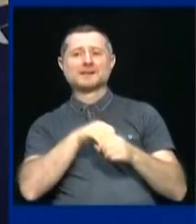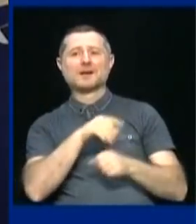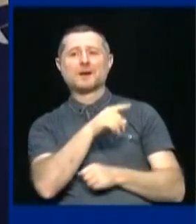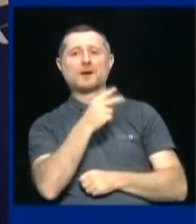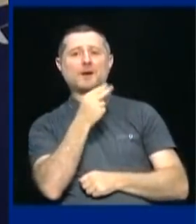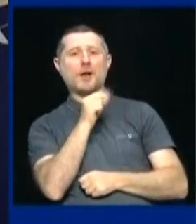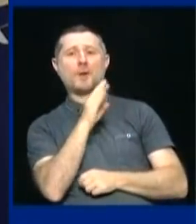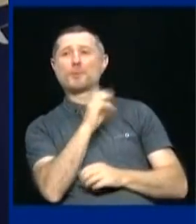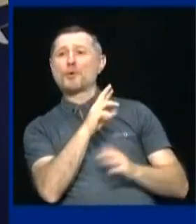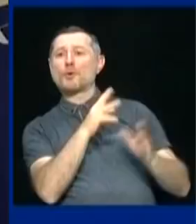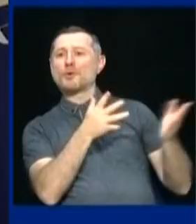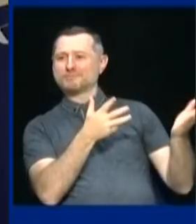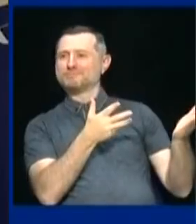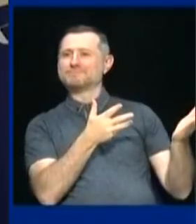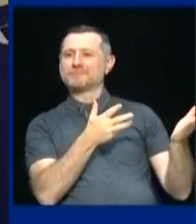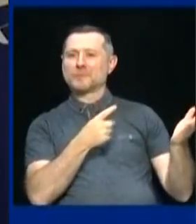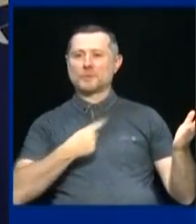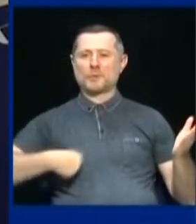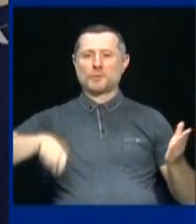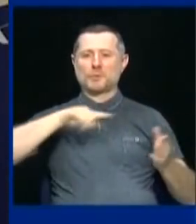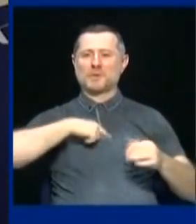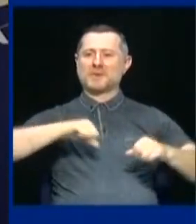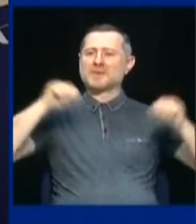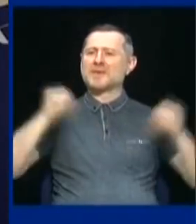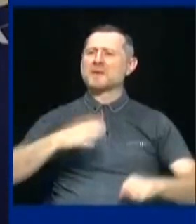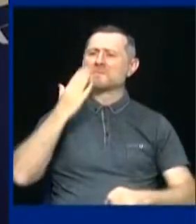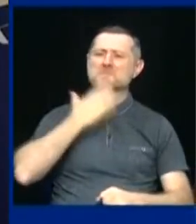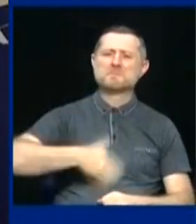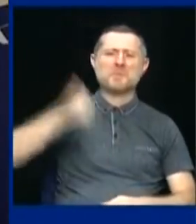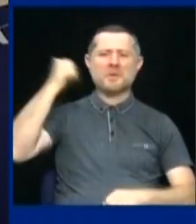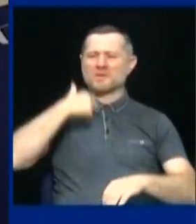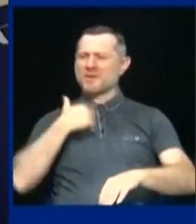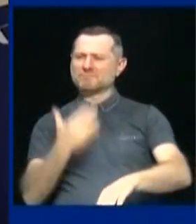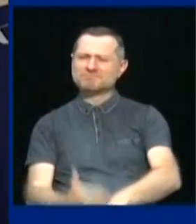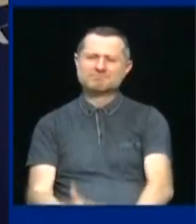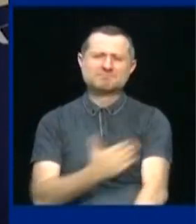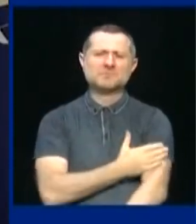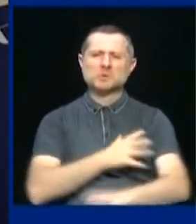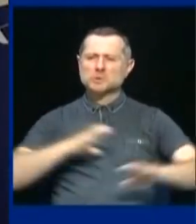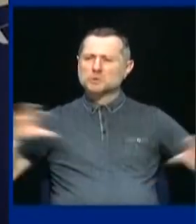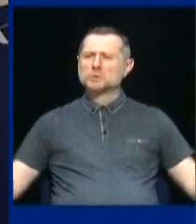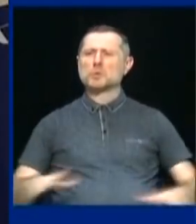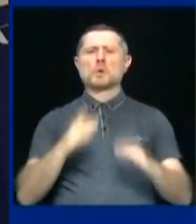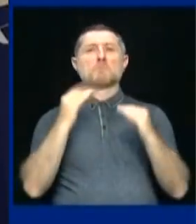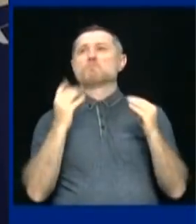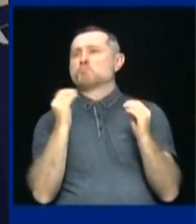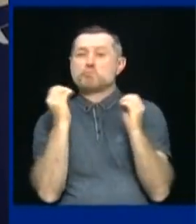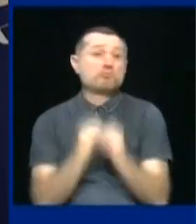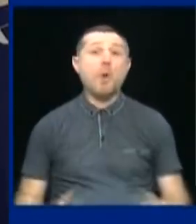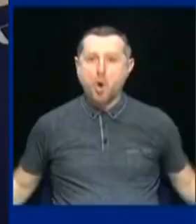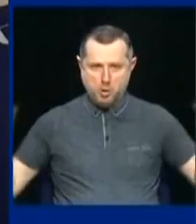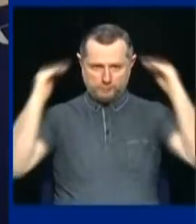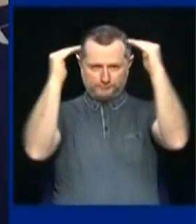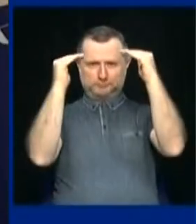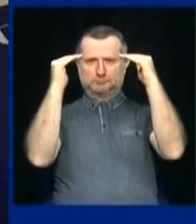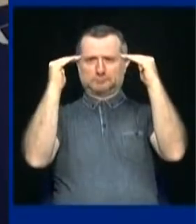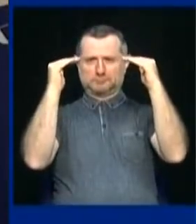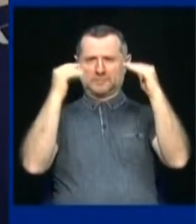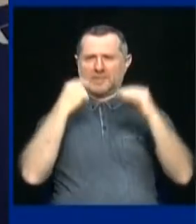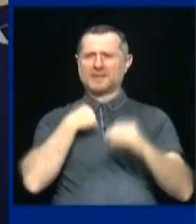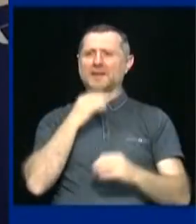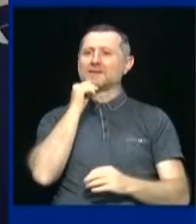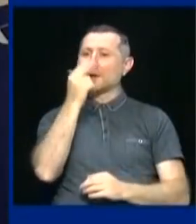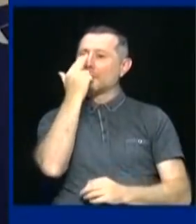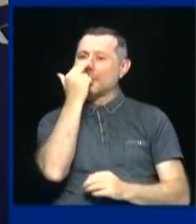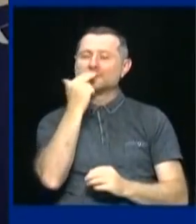we can be better, we can reach higher, and proclaiming, E pluribus unum, out